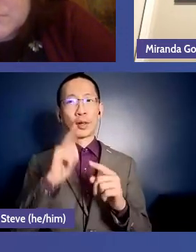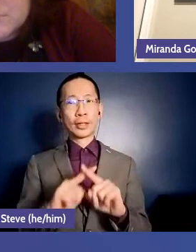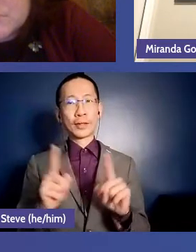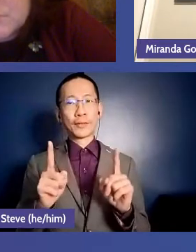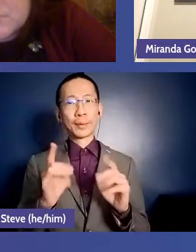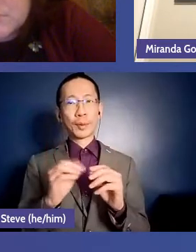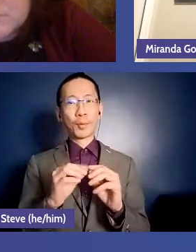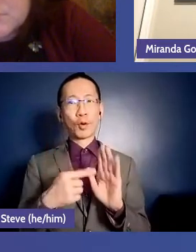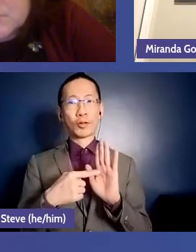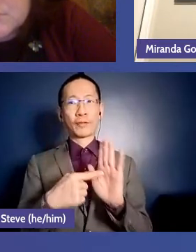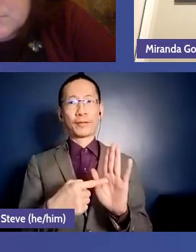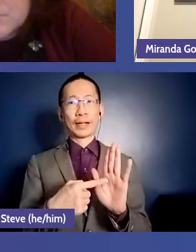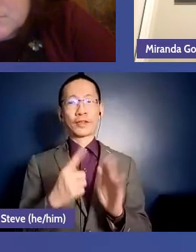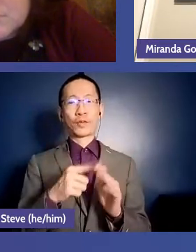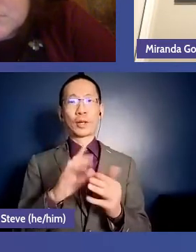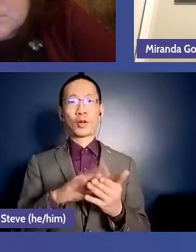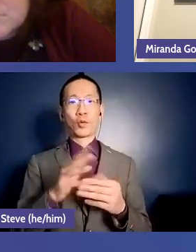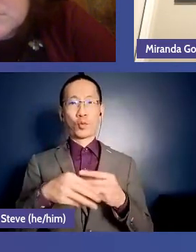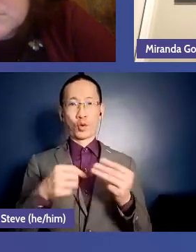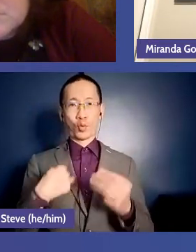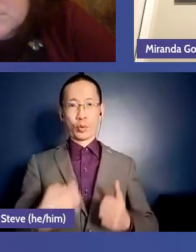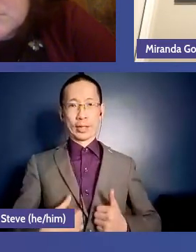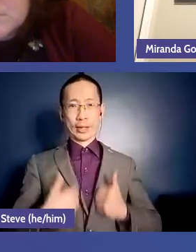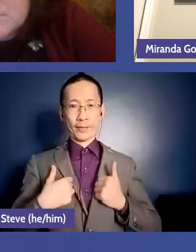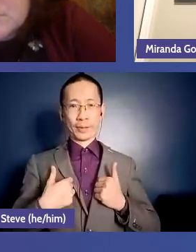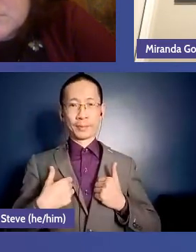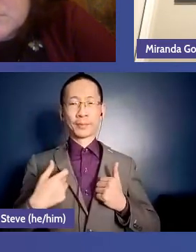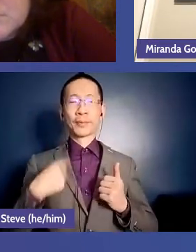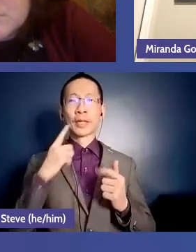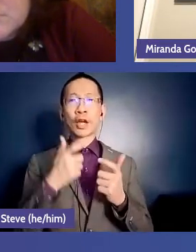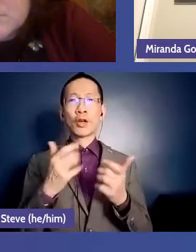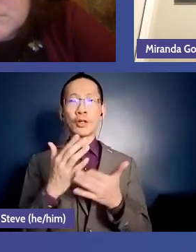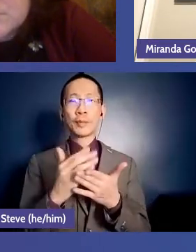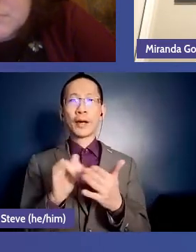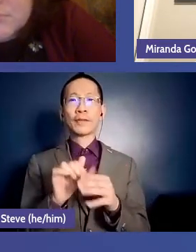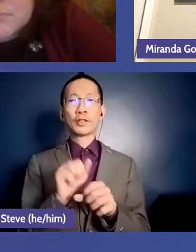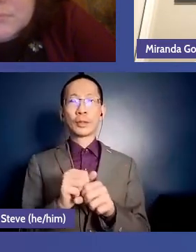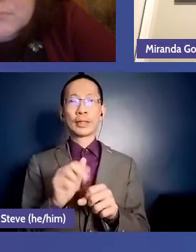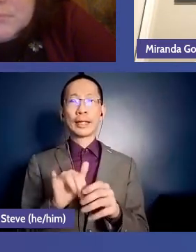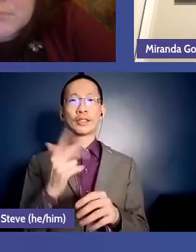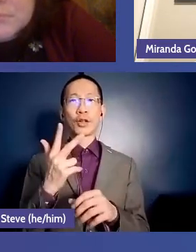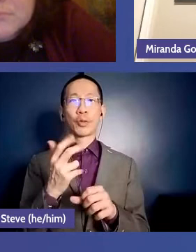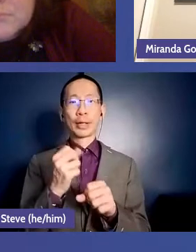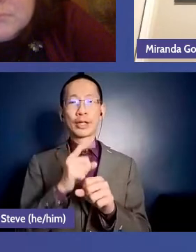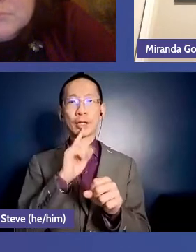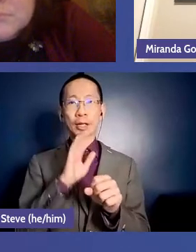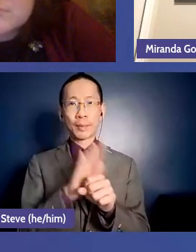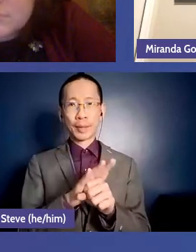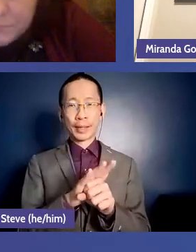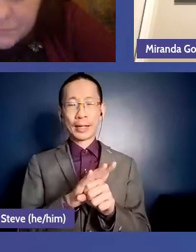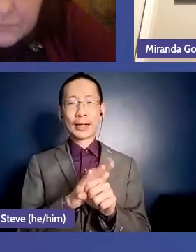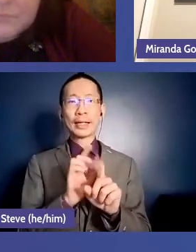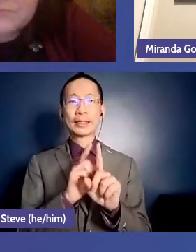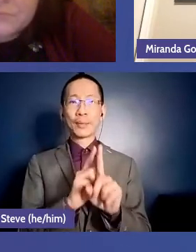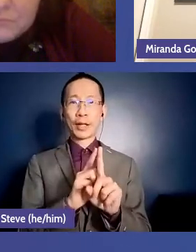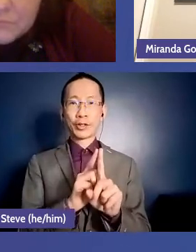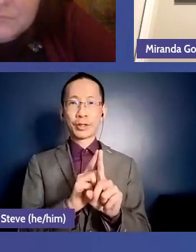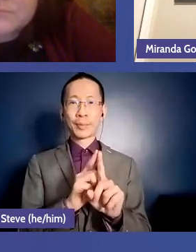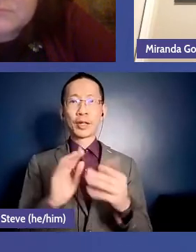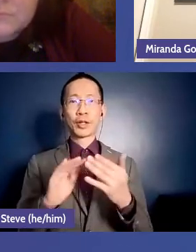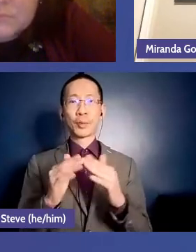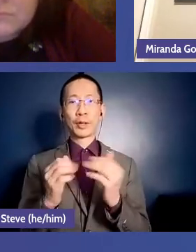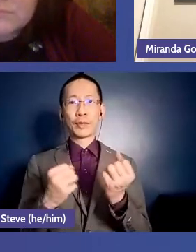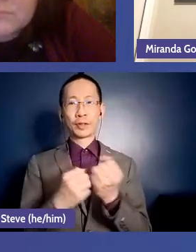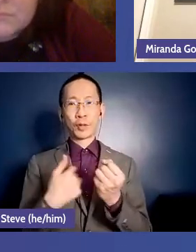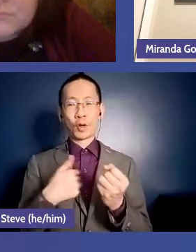of the world that we live in. And I think a huge part of this work, since it is a three-year commitment, is the mentorship and is the community of support that we